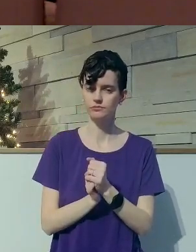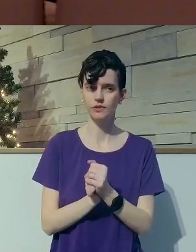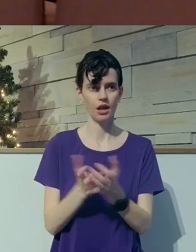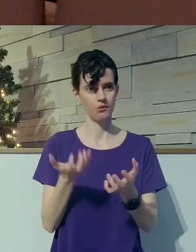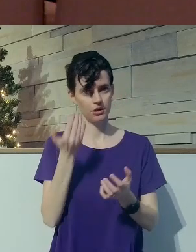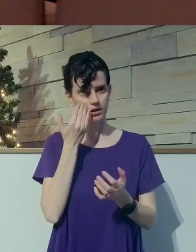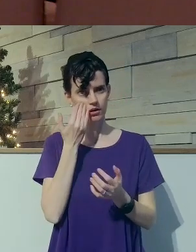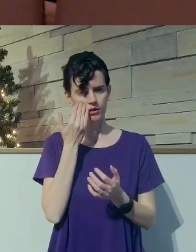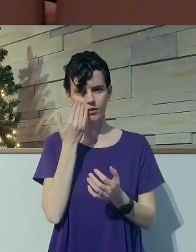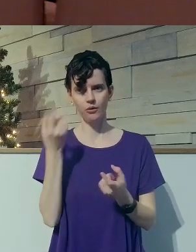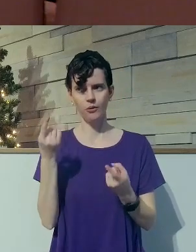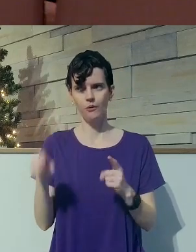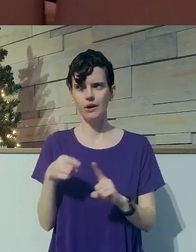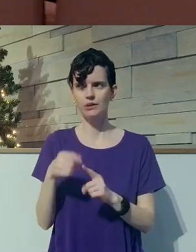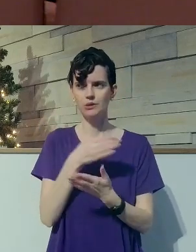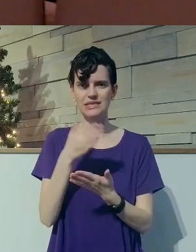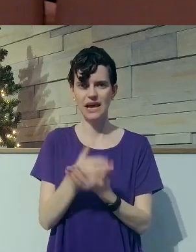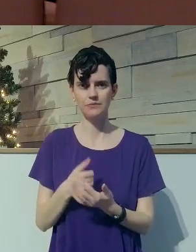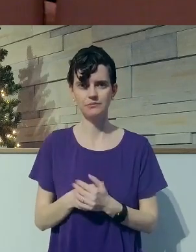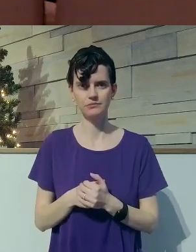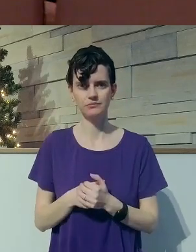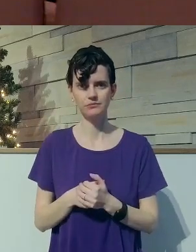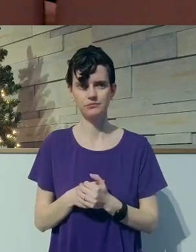I want to know when to quit.